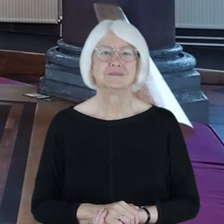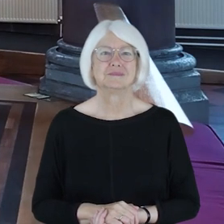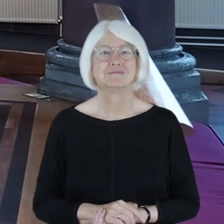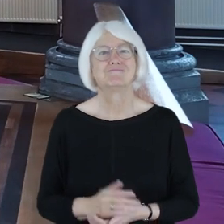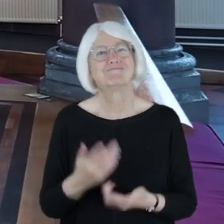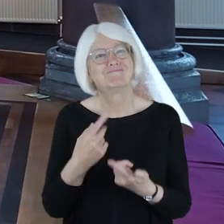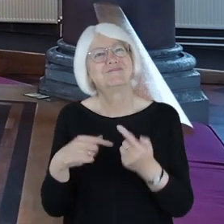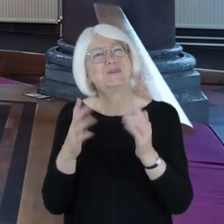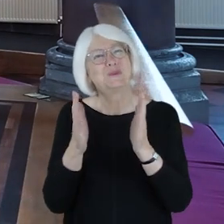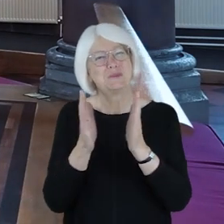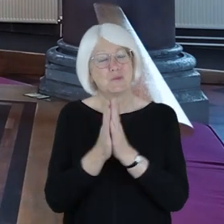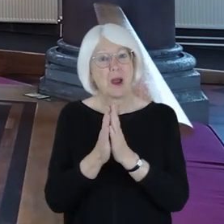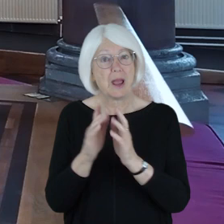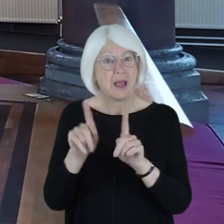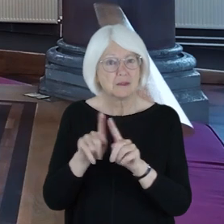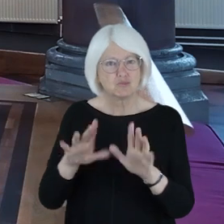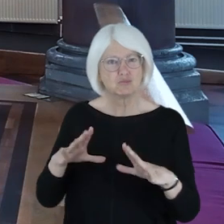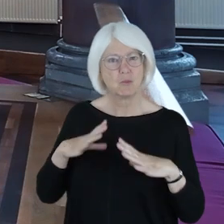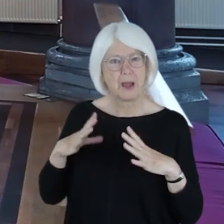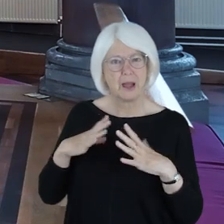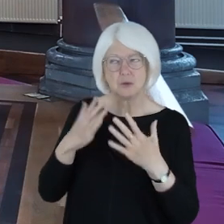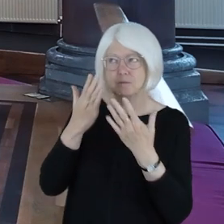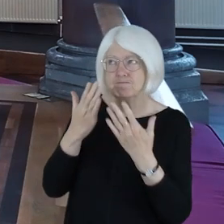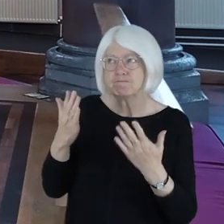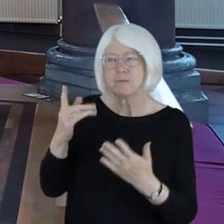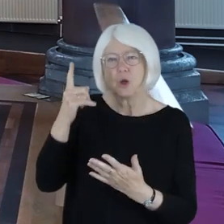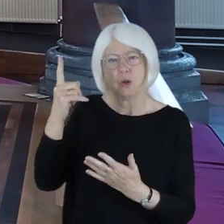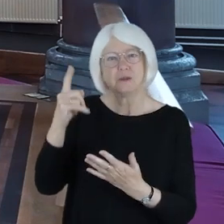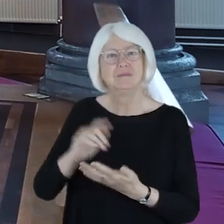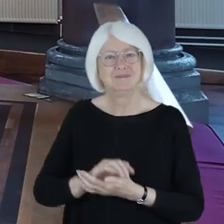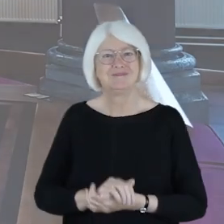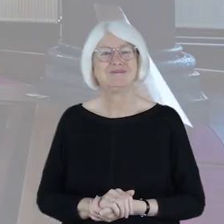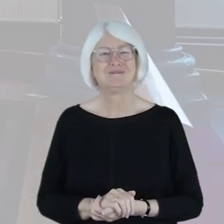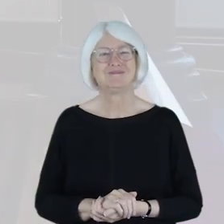So let us pray as we prepare our hearts to worship God.